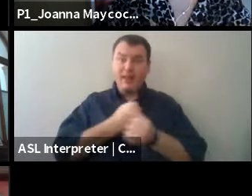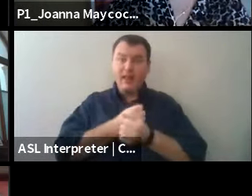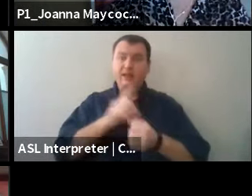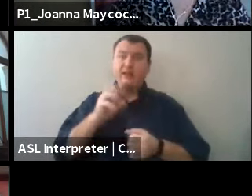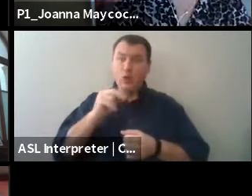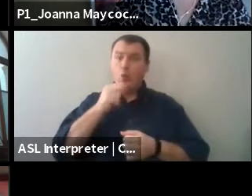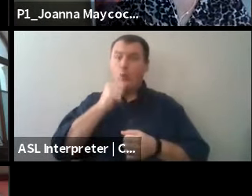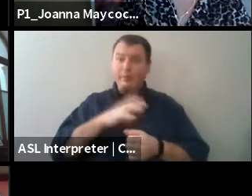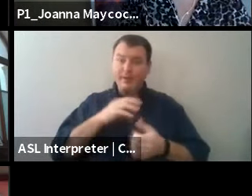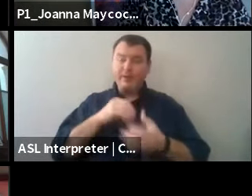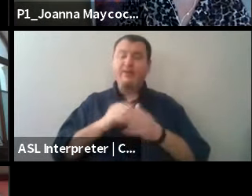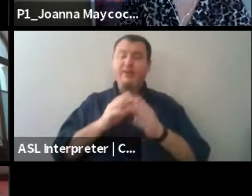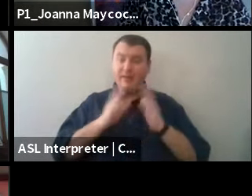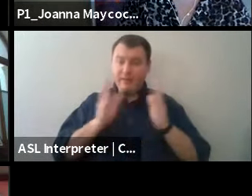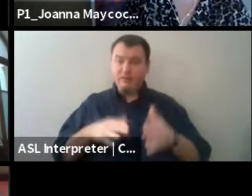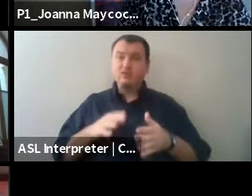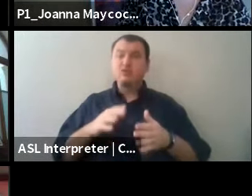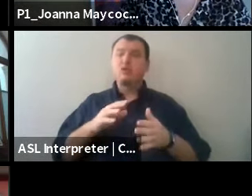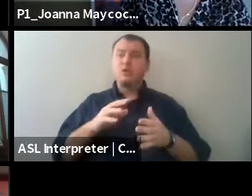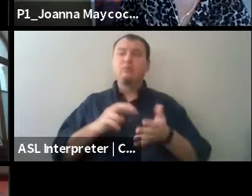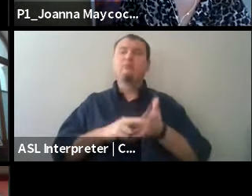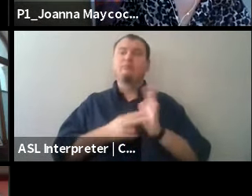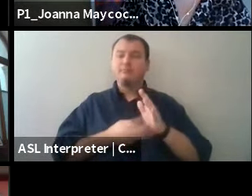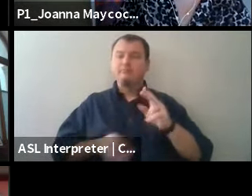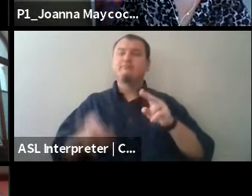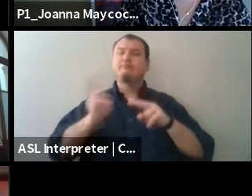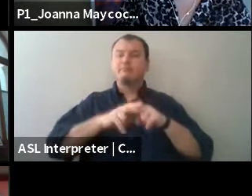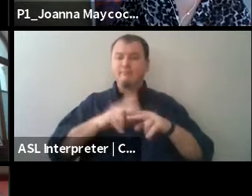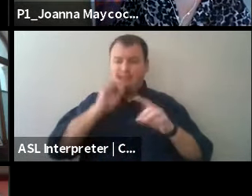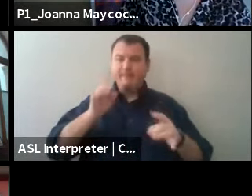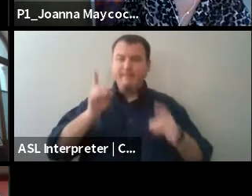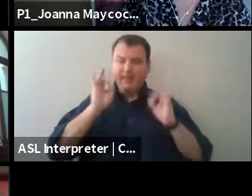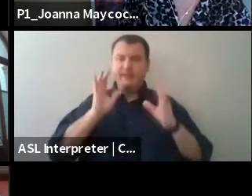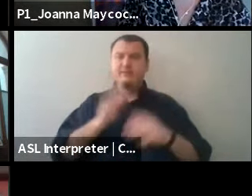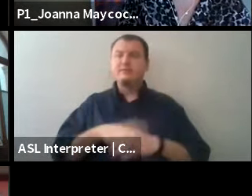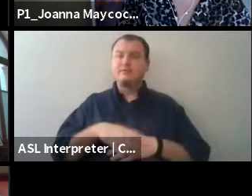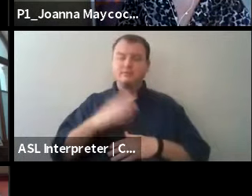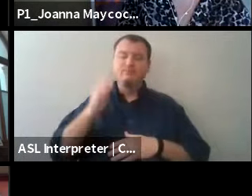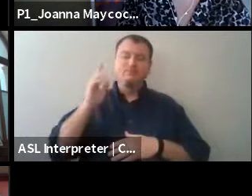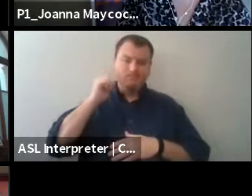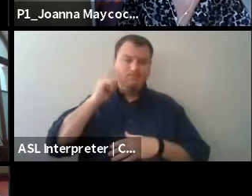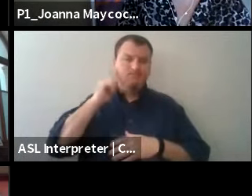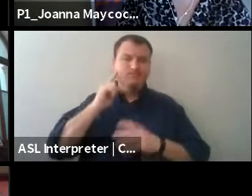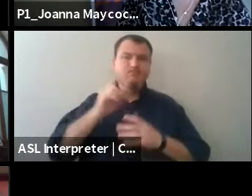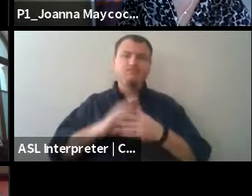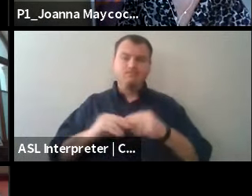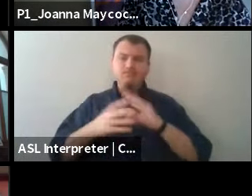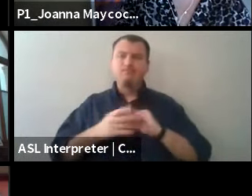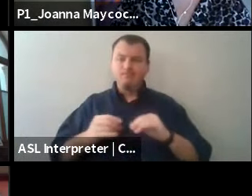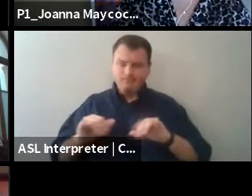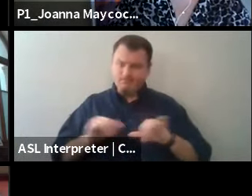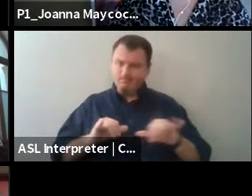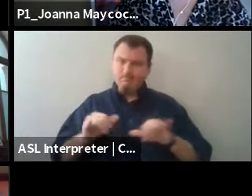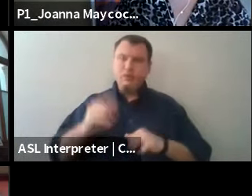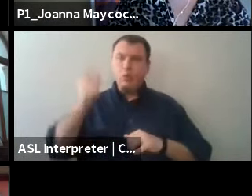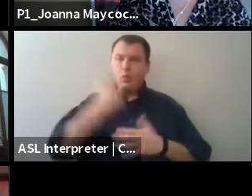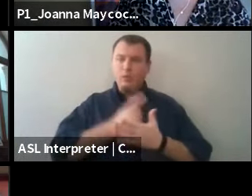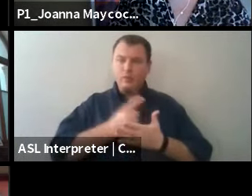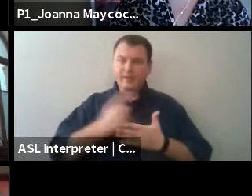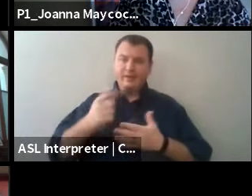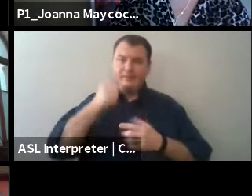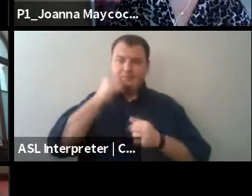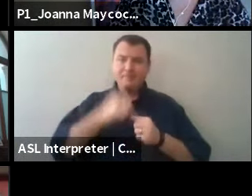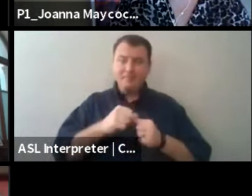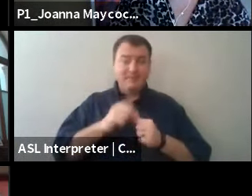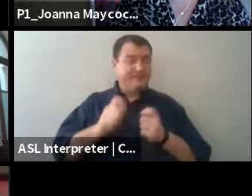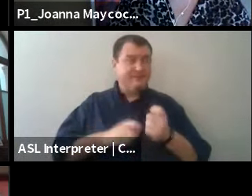the house, and so there will be increased violence. Mm-hmm. And we started hearing stories also. And after 1 week, I remember exactly when